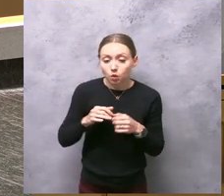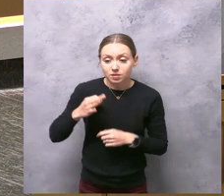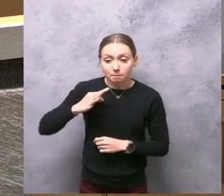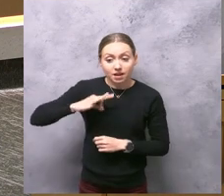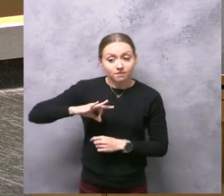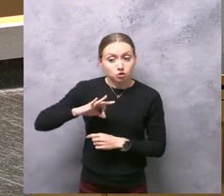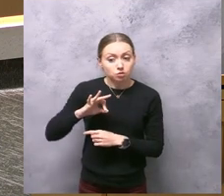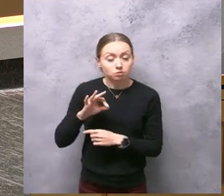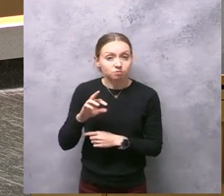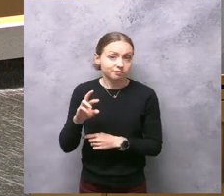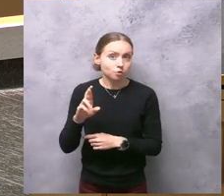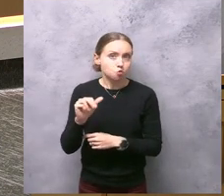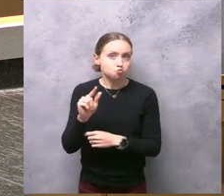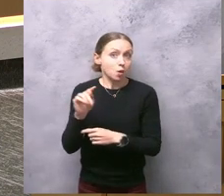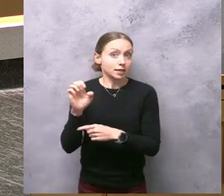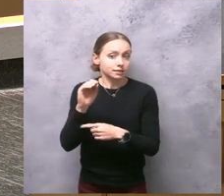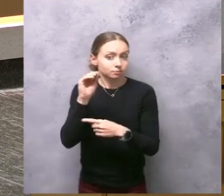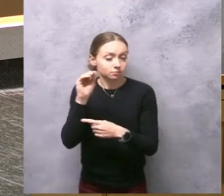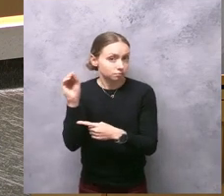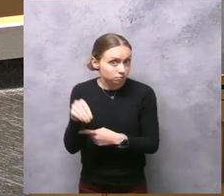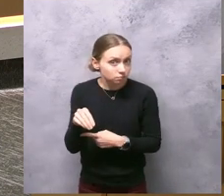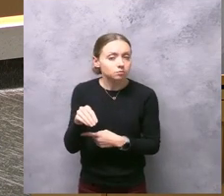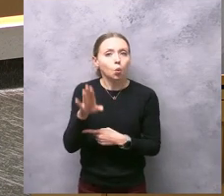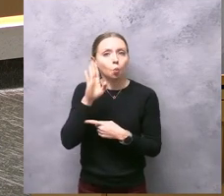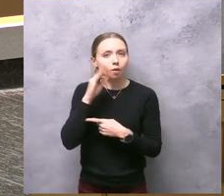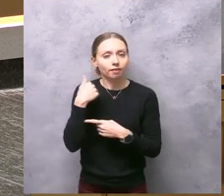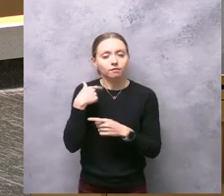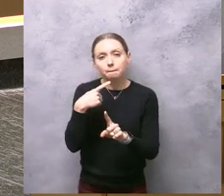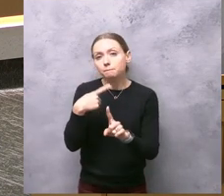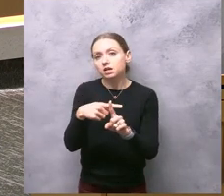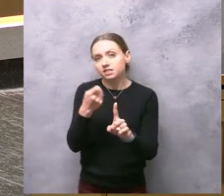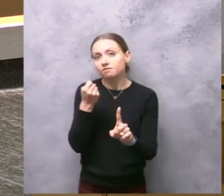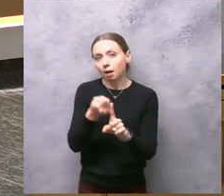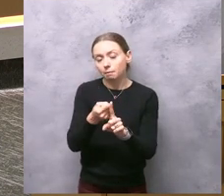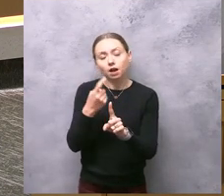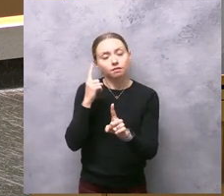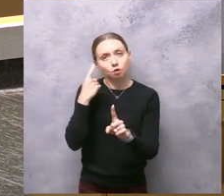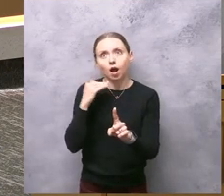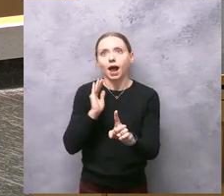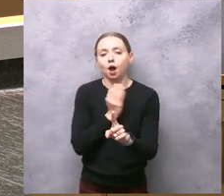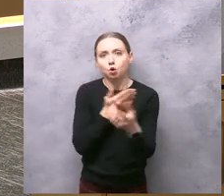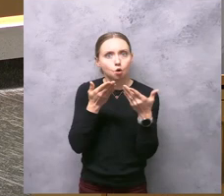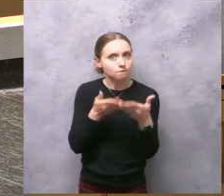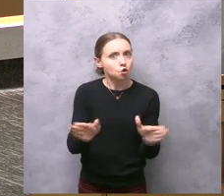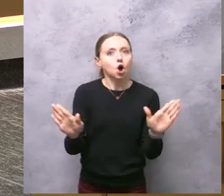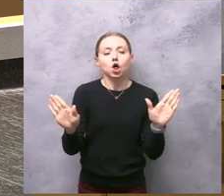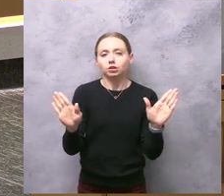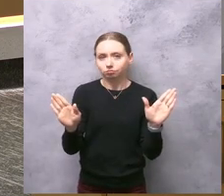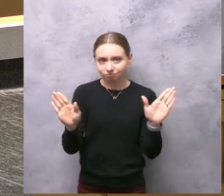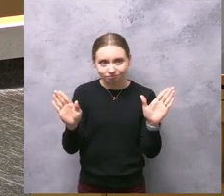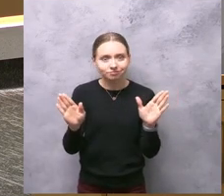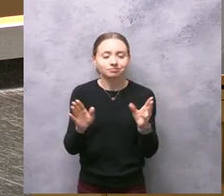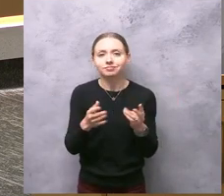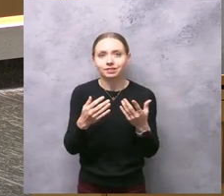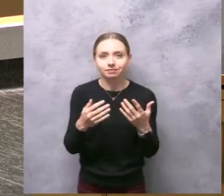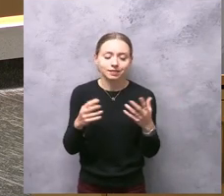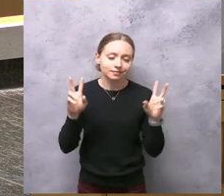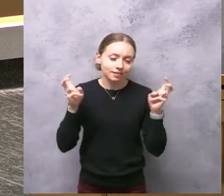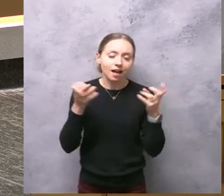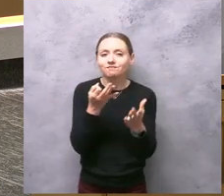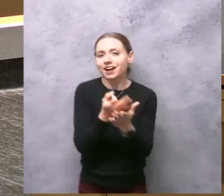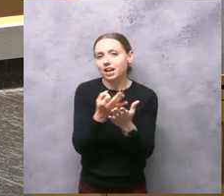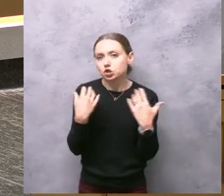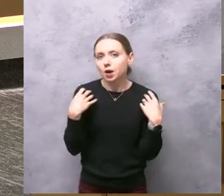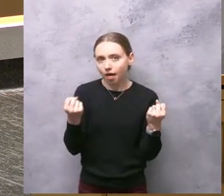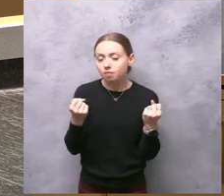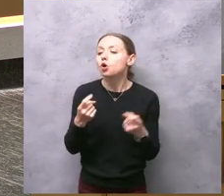are going to have a positive impact on our overall financial health as well. That's less money the district has to pay, which is, you know, more money in the district.